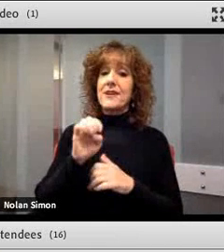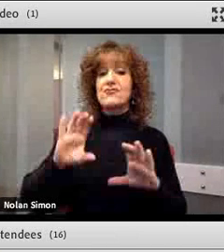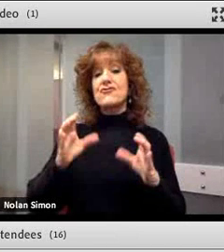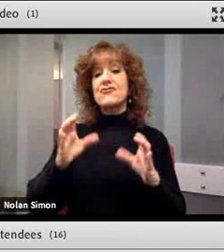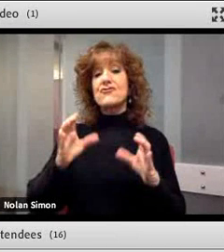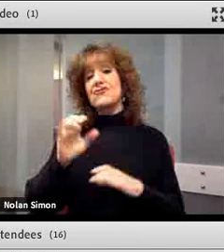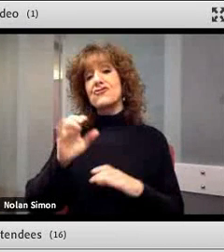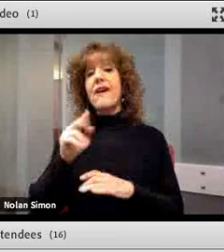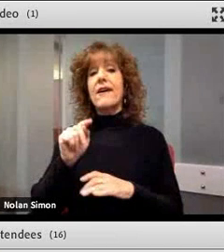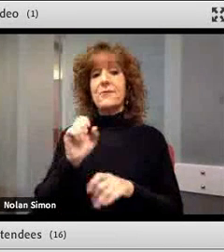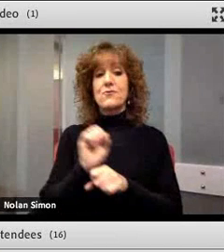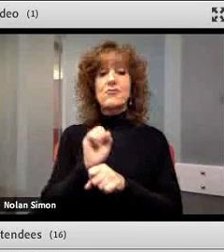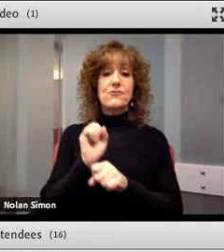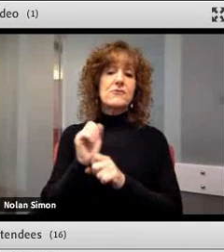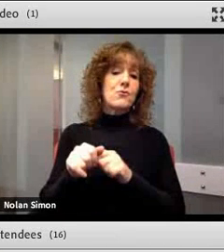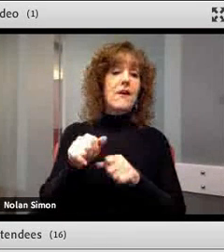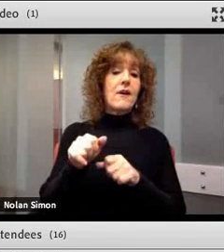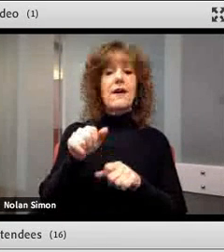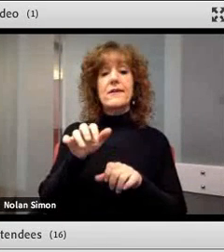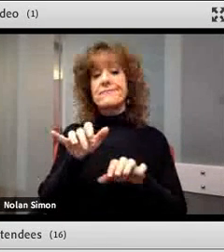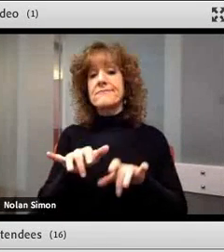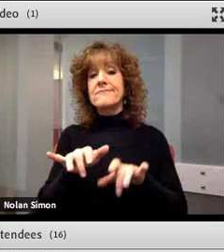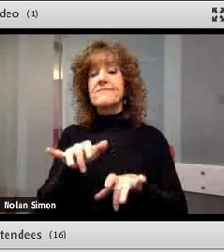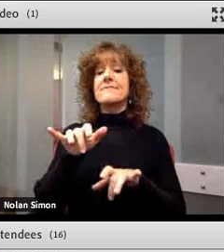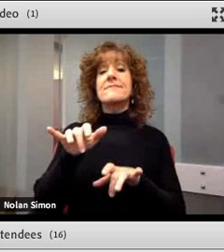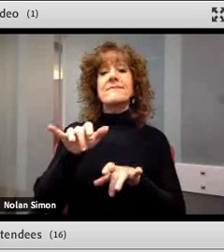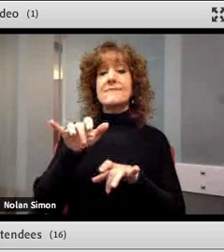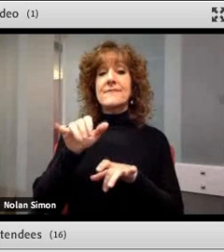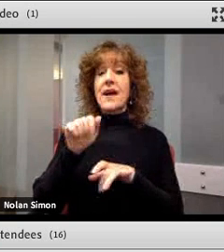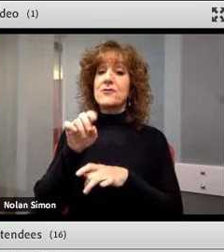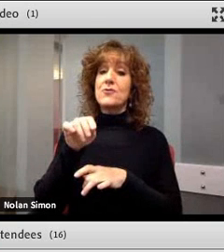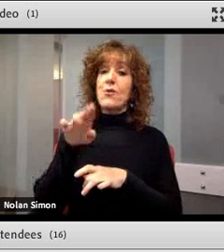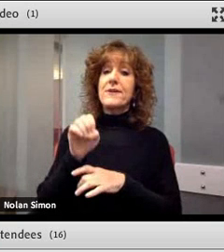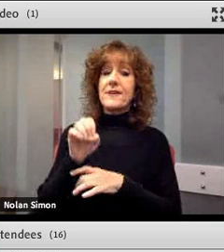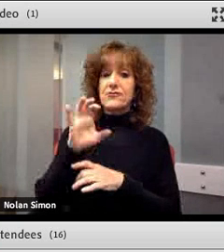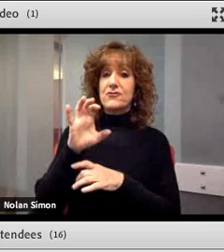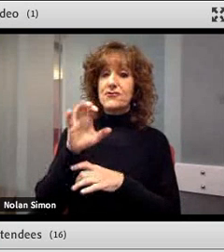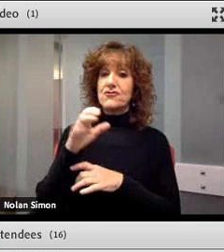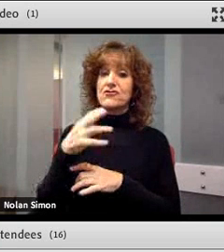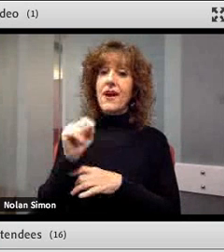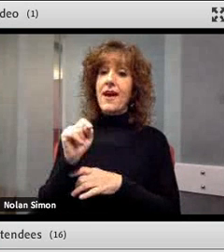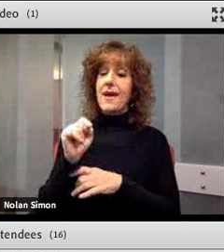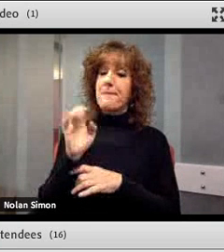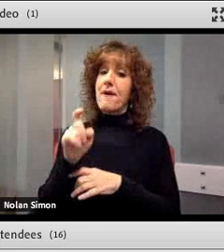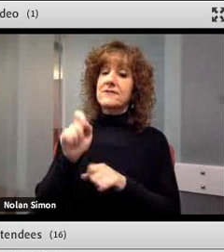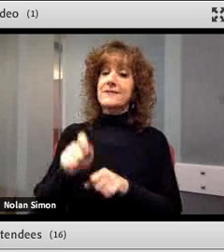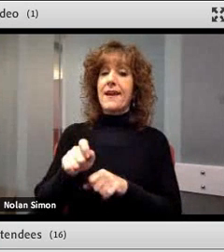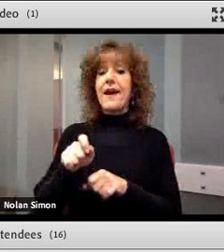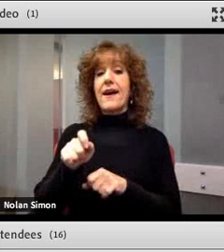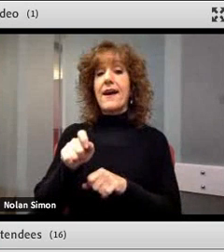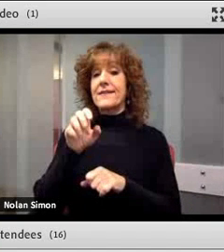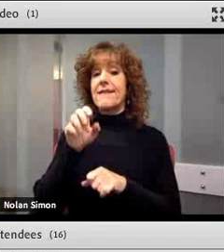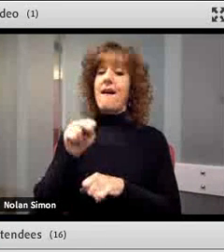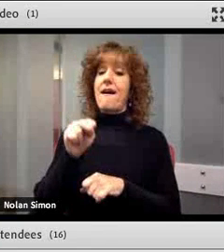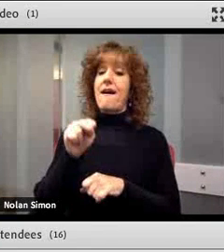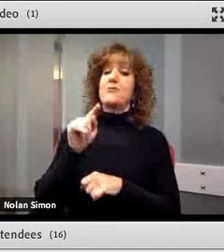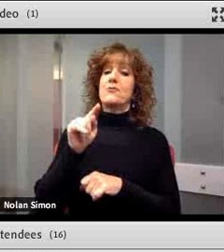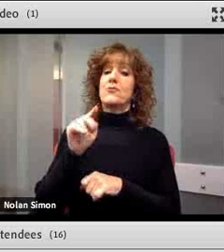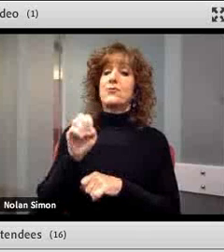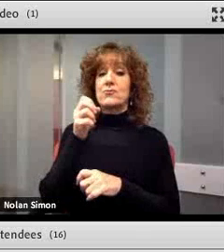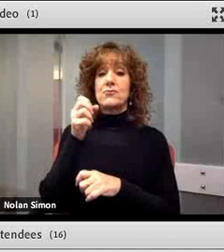work. Please feel free to post your questions in the Adobe chat box. If you prefer, you can unmute your